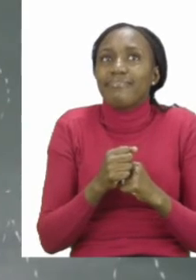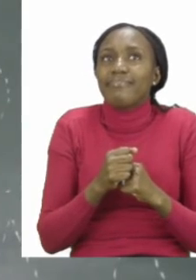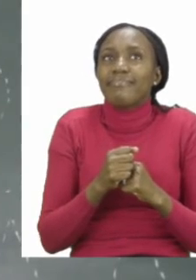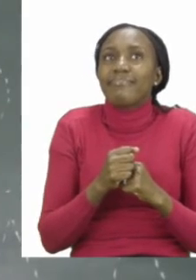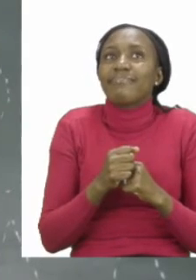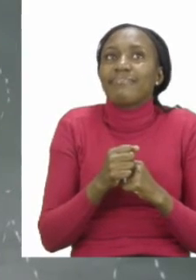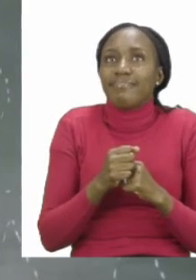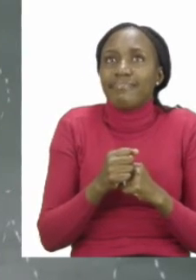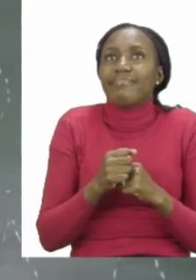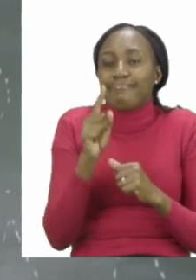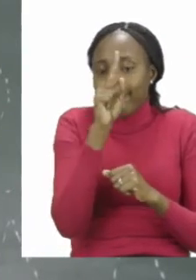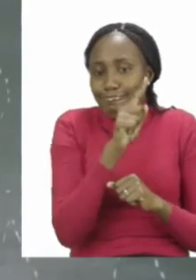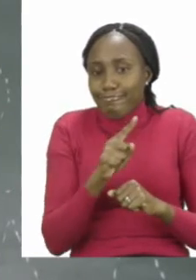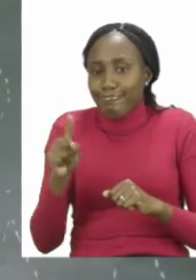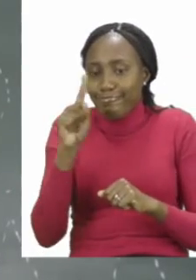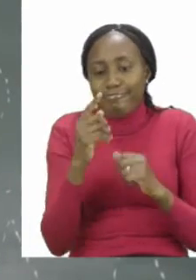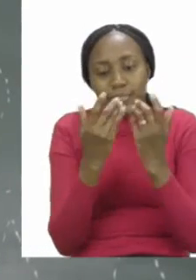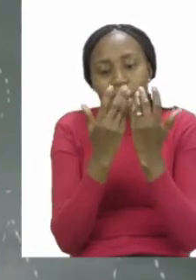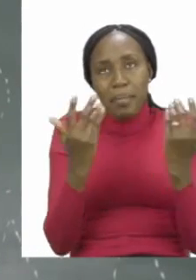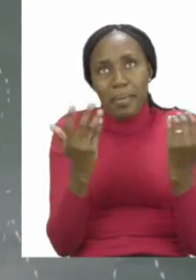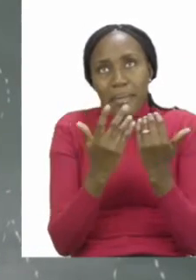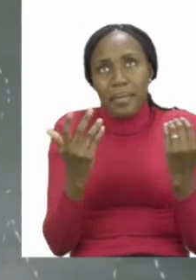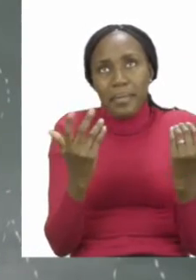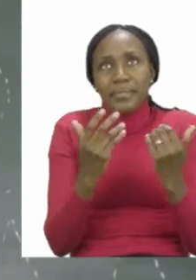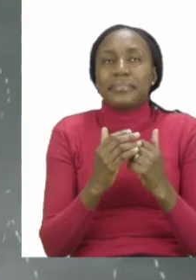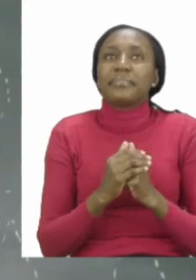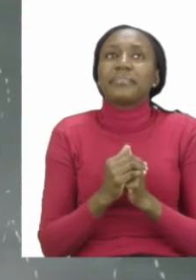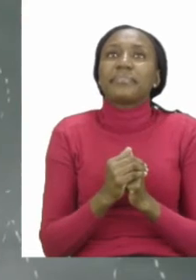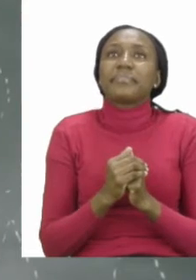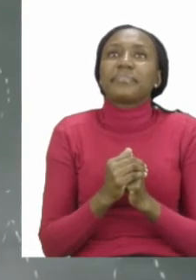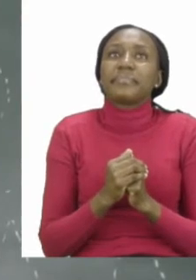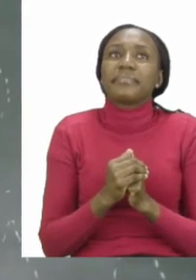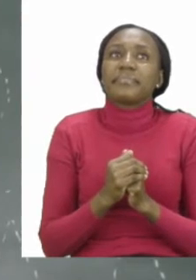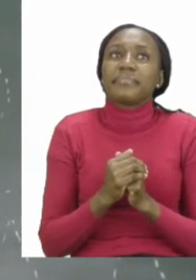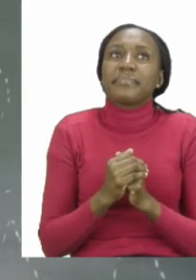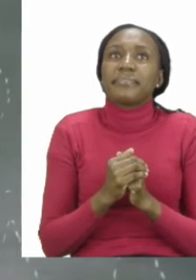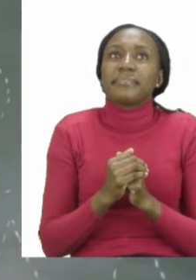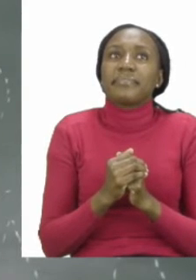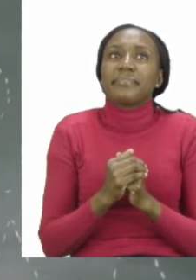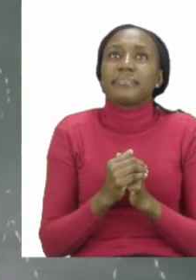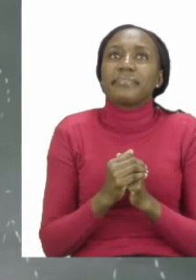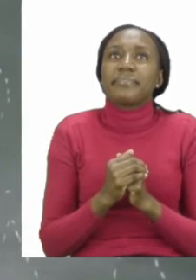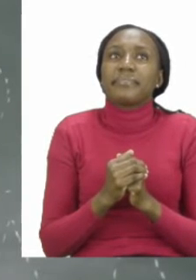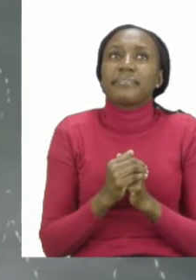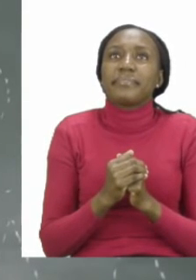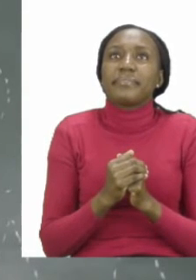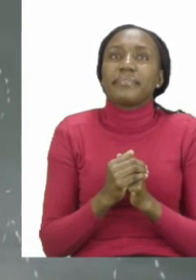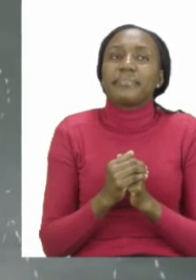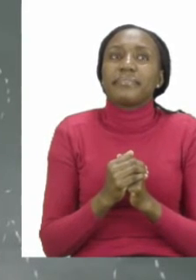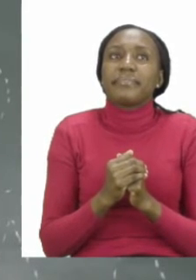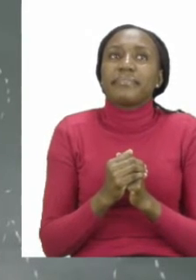fun things, fly around, fluttering its wings, and living and eating and breathing